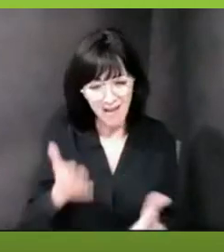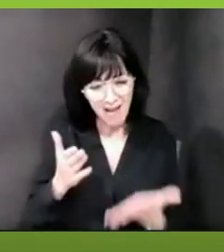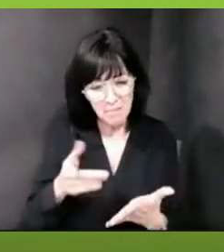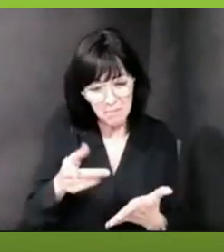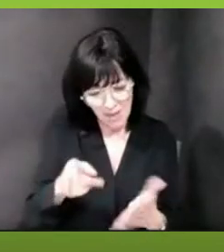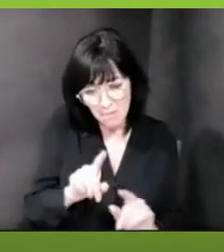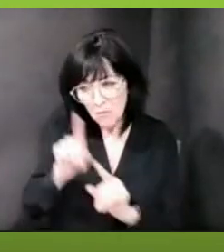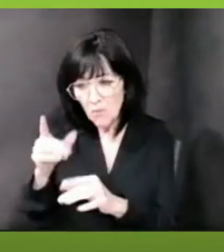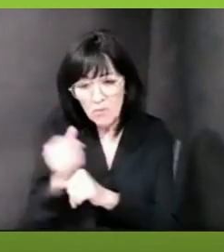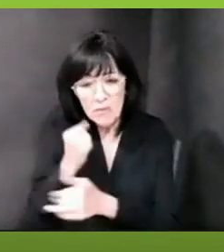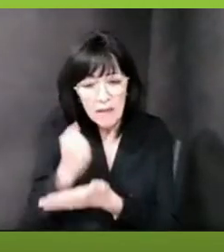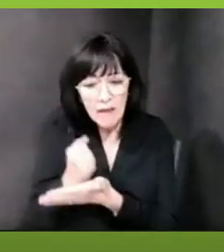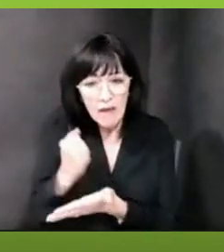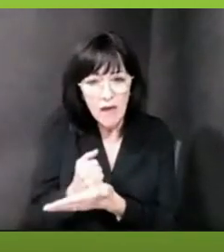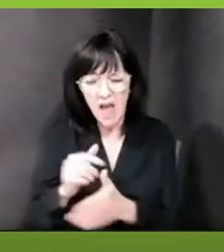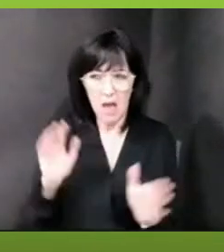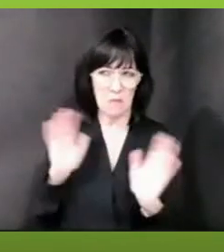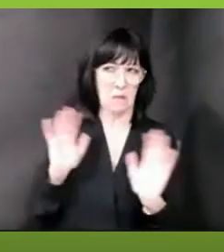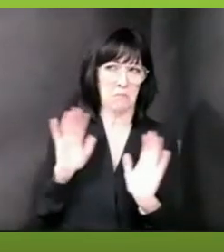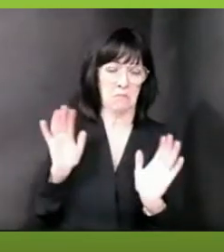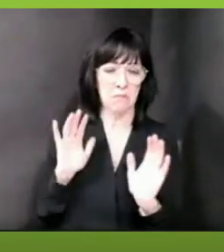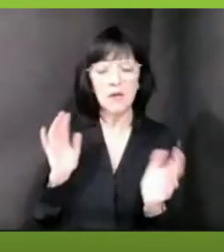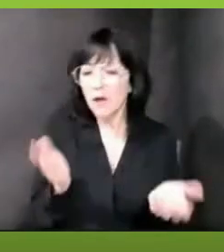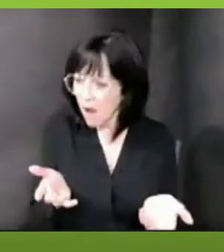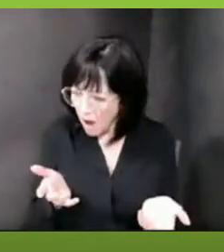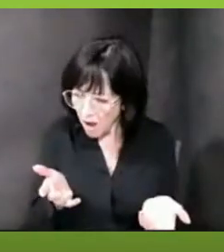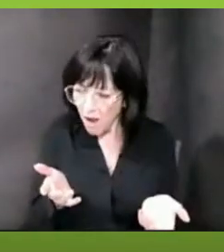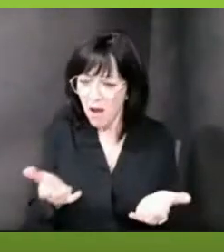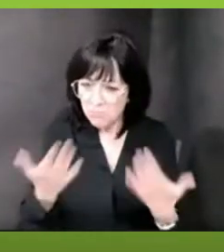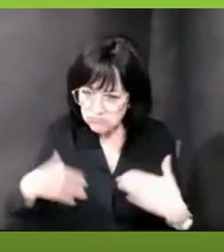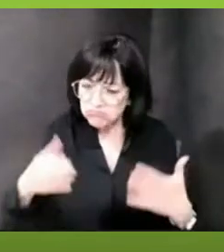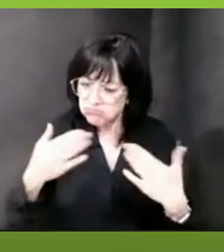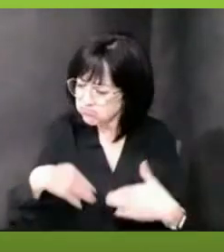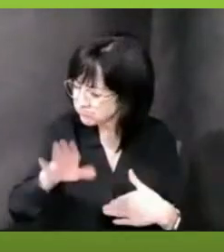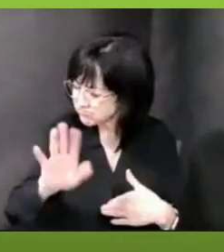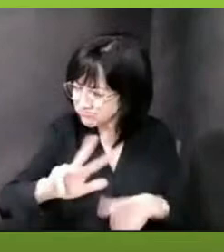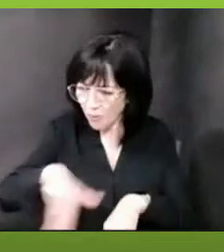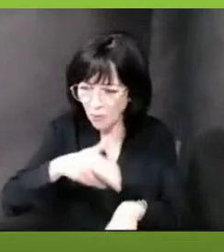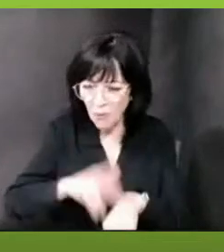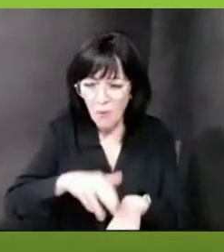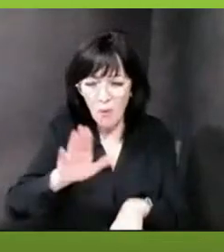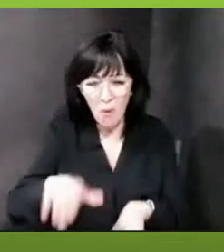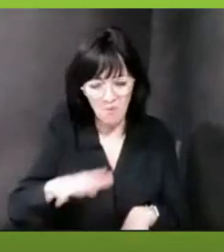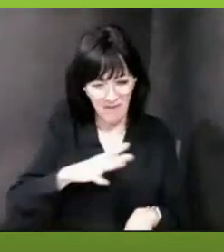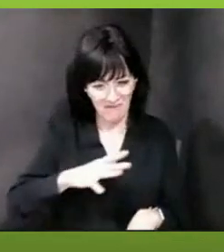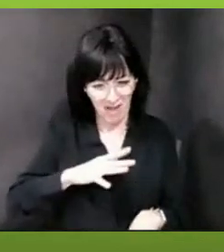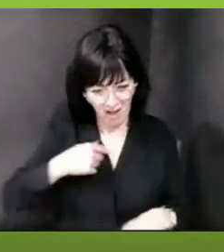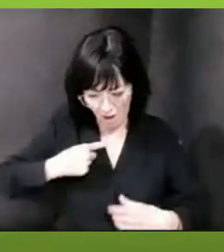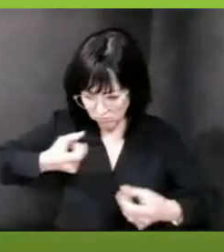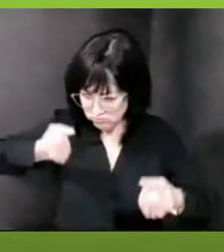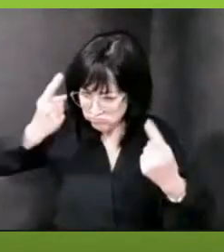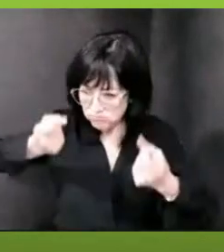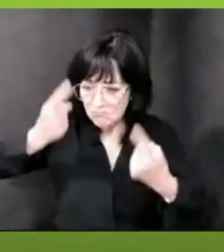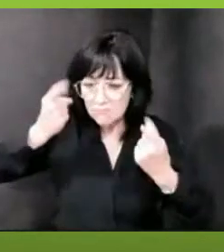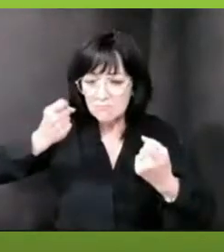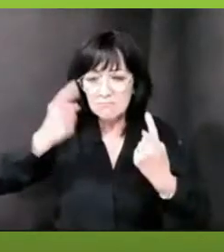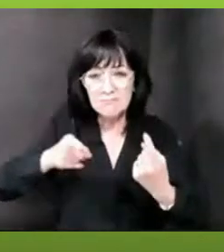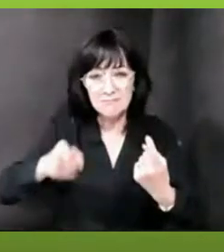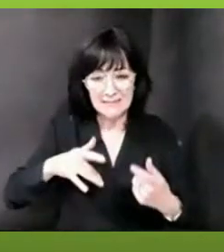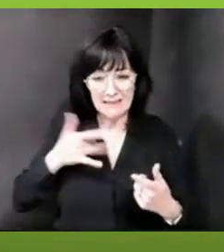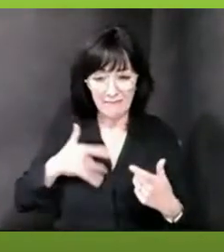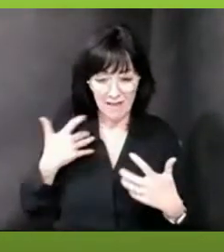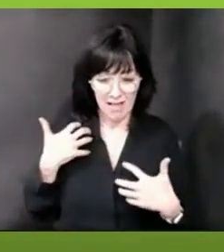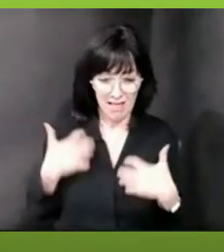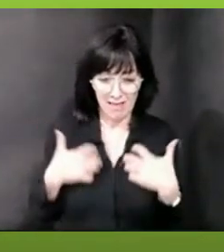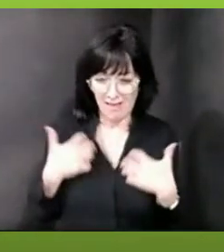and validate what they're experiencing, because children have felt really alone in this. And as adults, we can kind of model that it's okay to talk